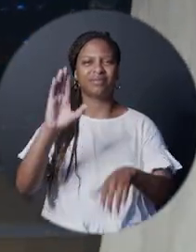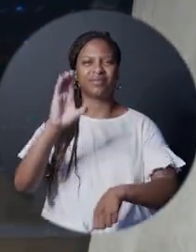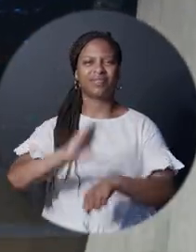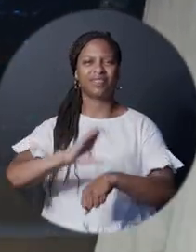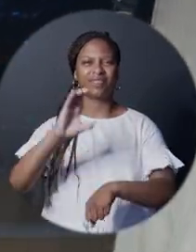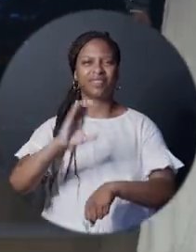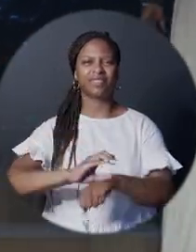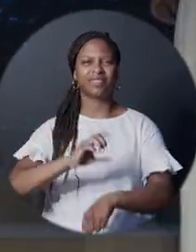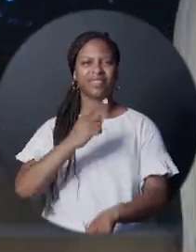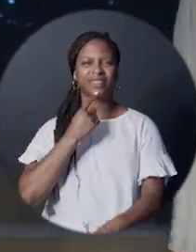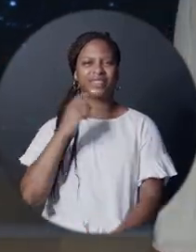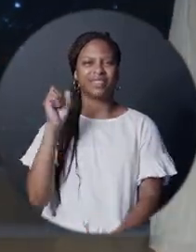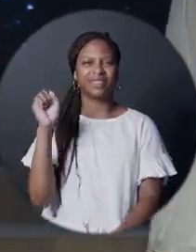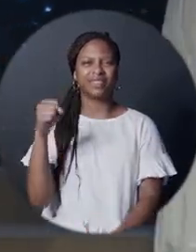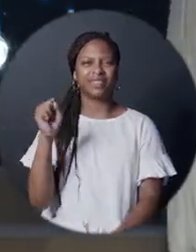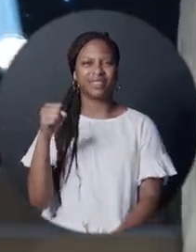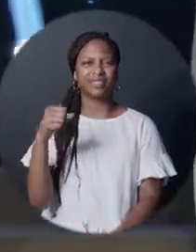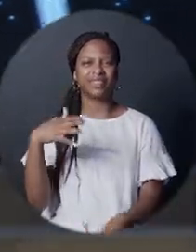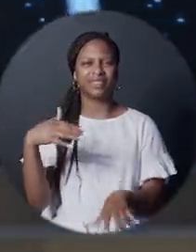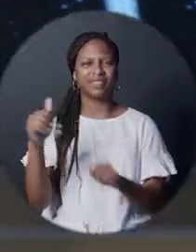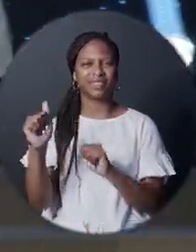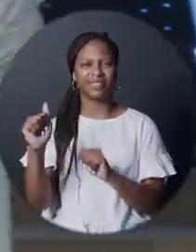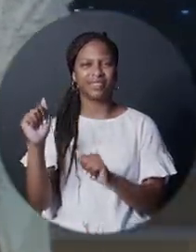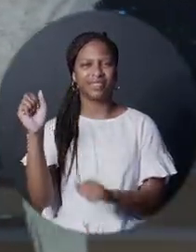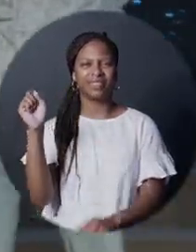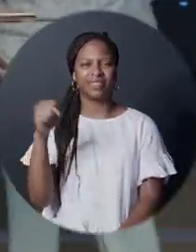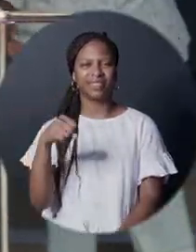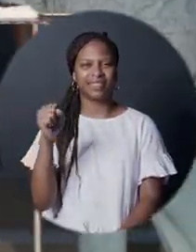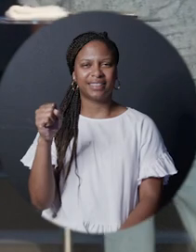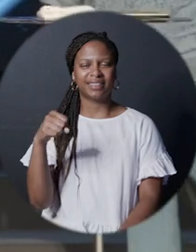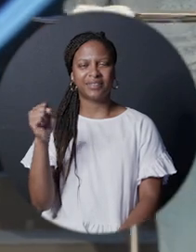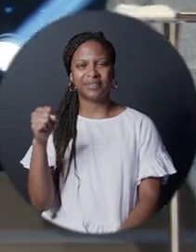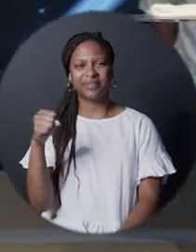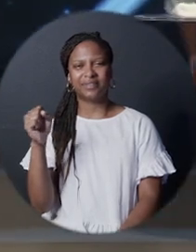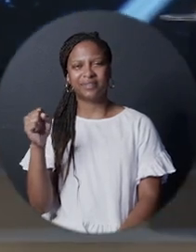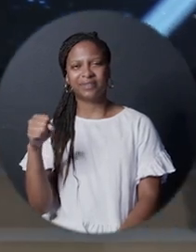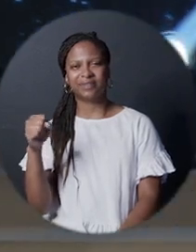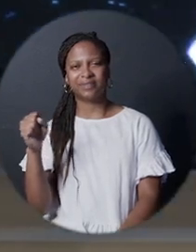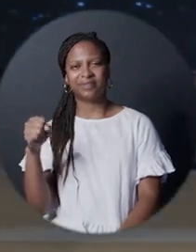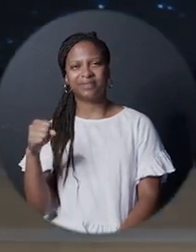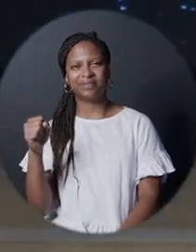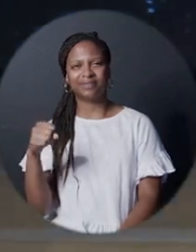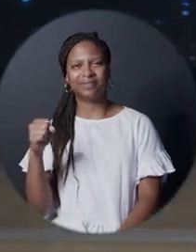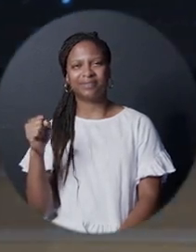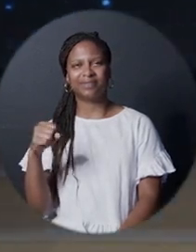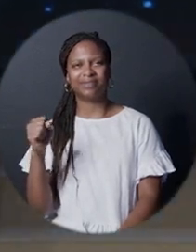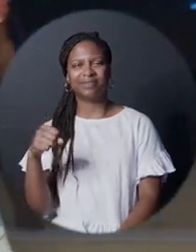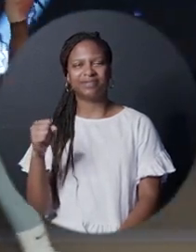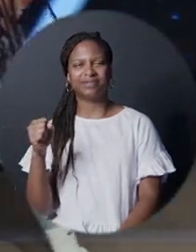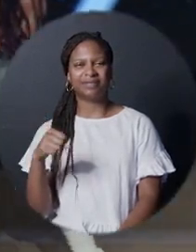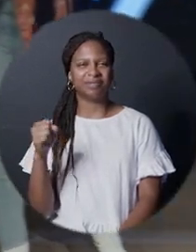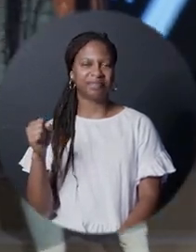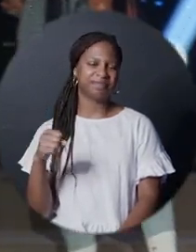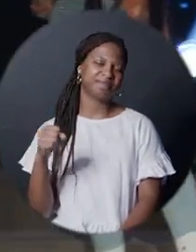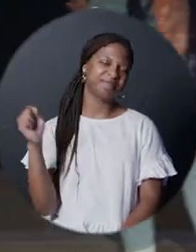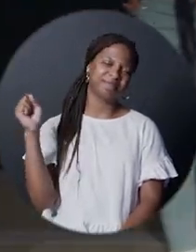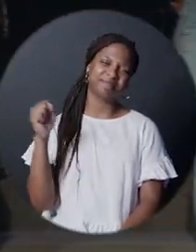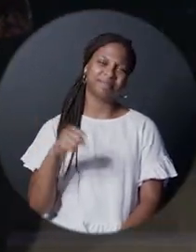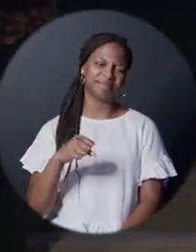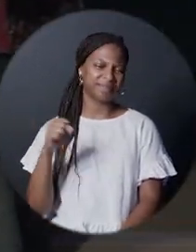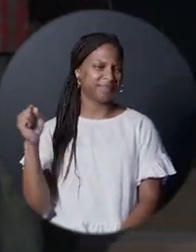Let the church say yes. We gotta go. Yes.